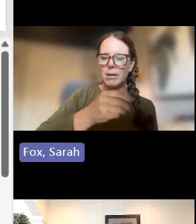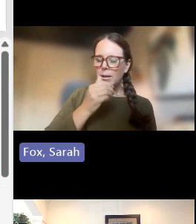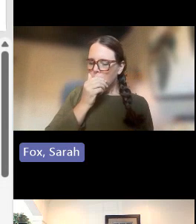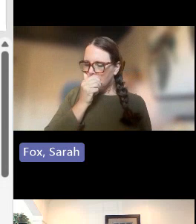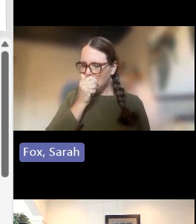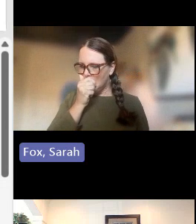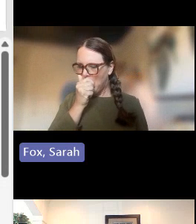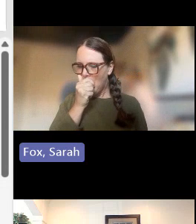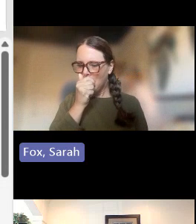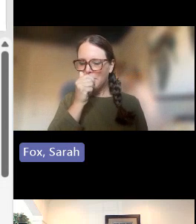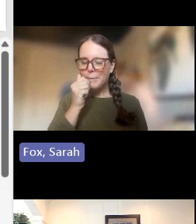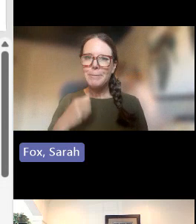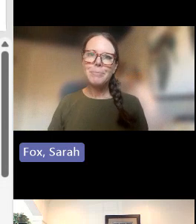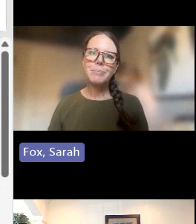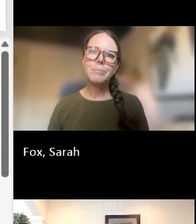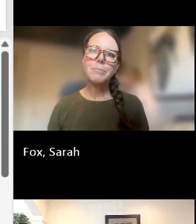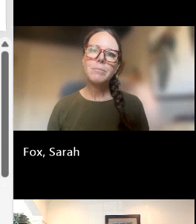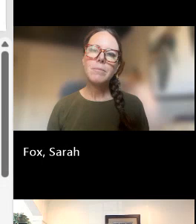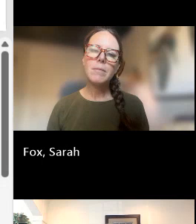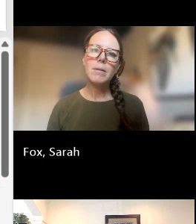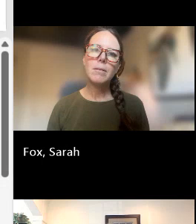parks.